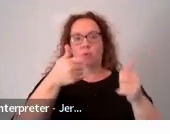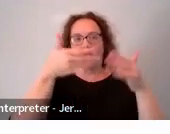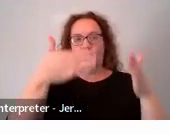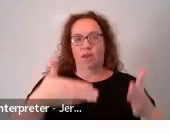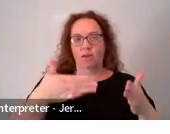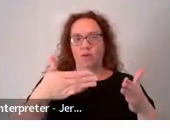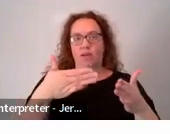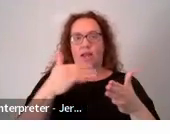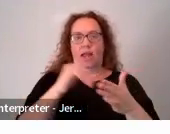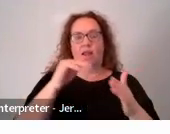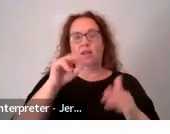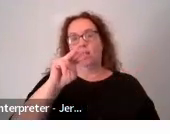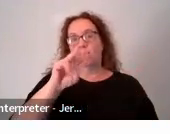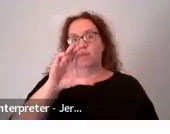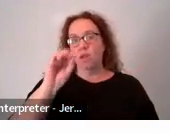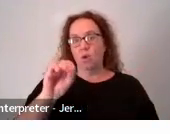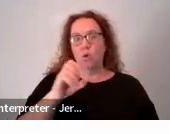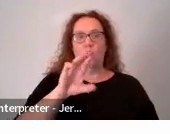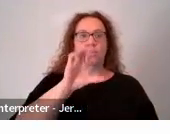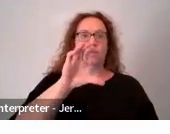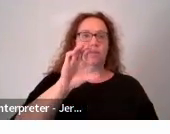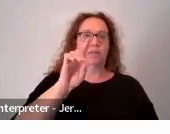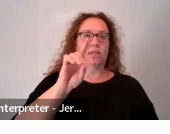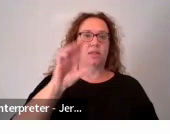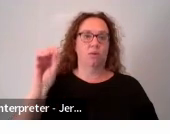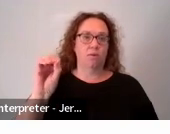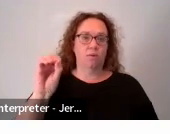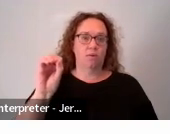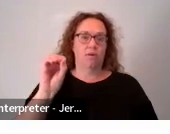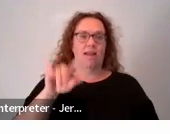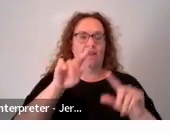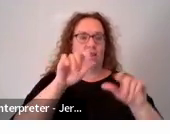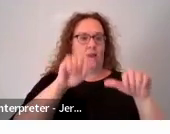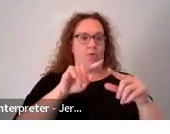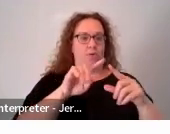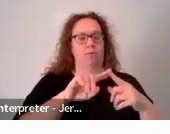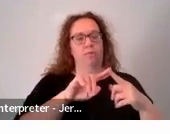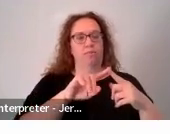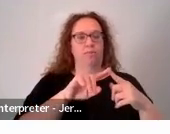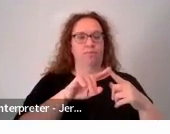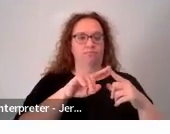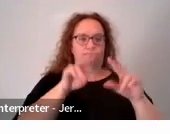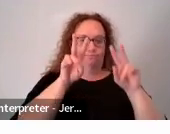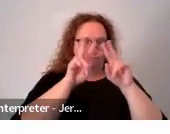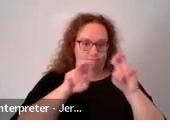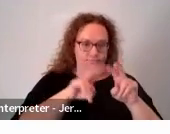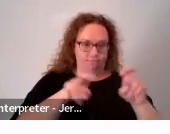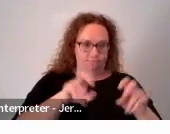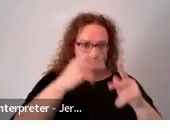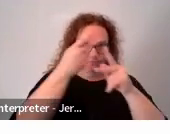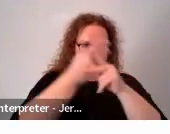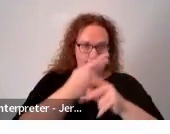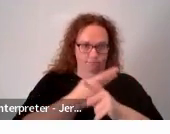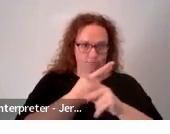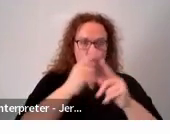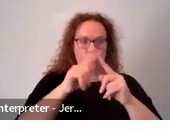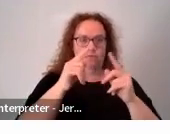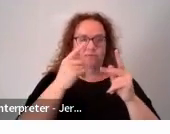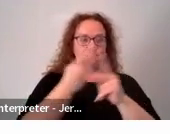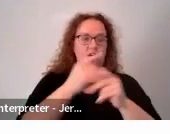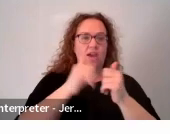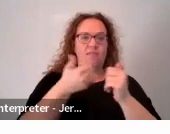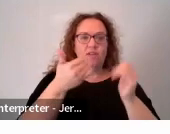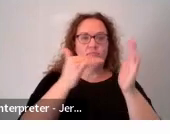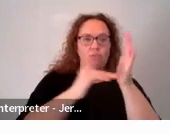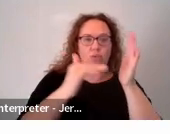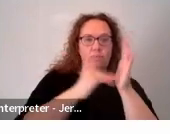maybe shared by the MCOs or the CDDOs, and they are able to aggregate this data and look at it to assess for any patterns or